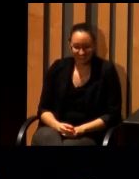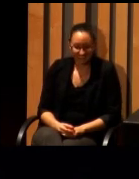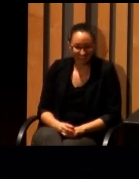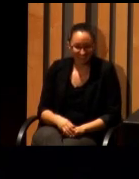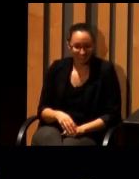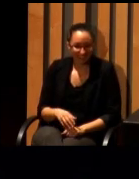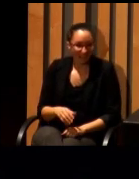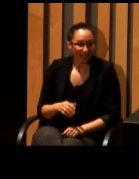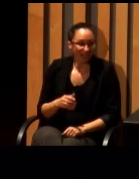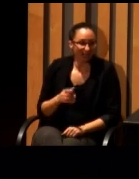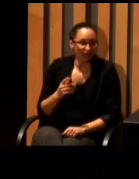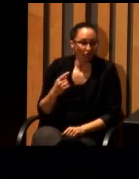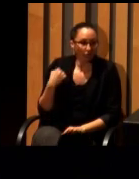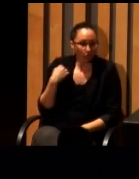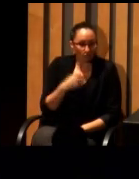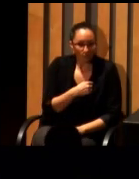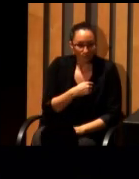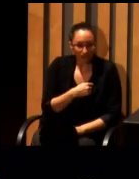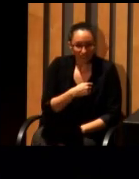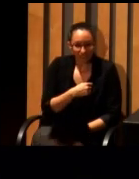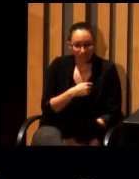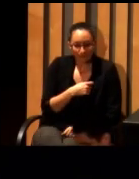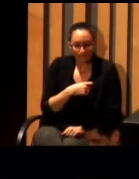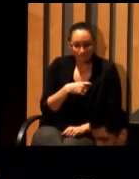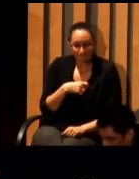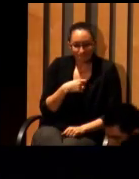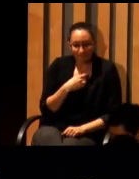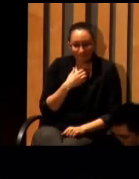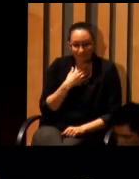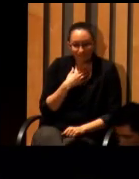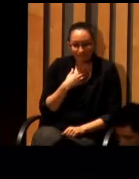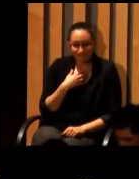sense, within our own communities and within our own debates.